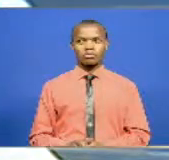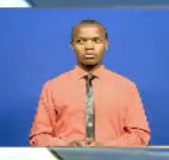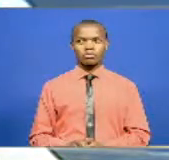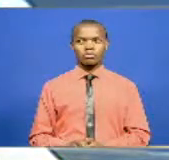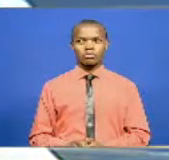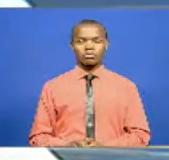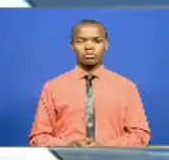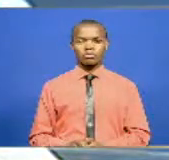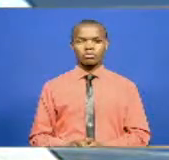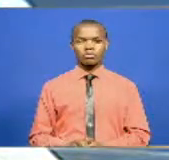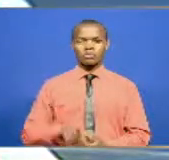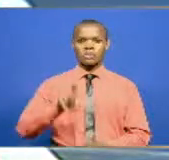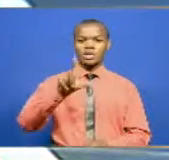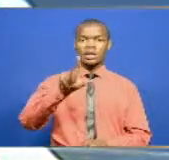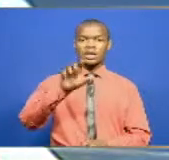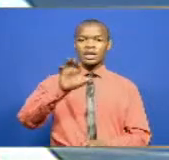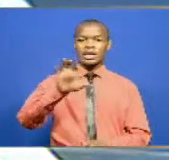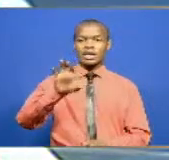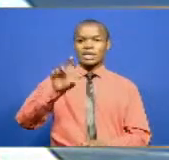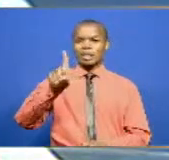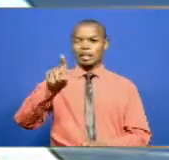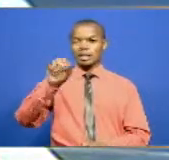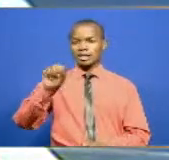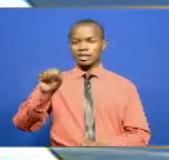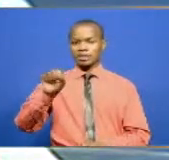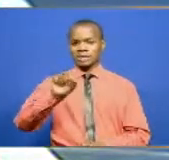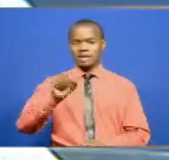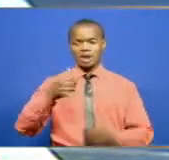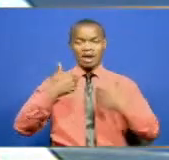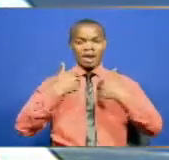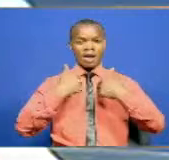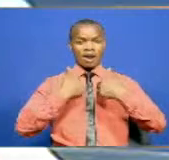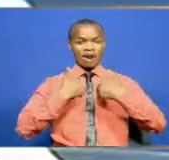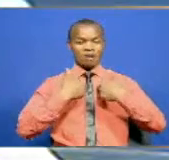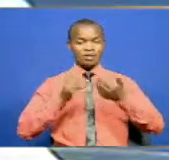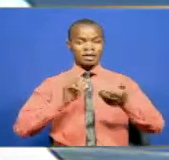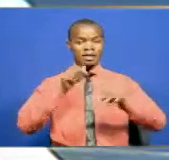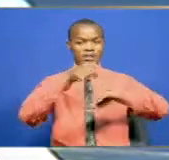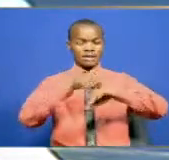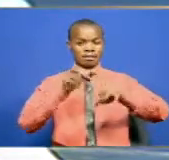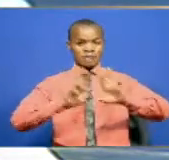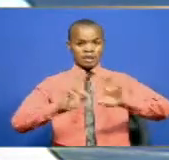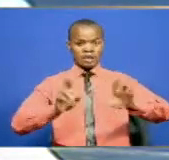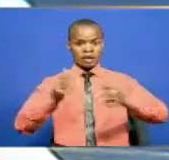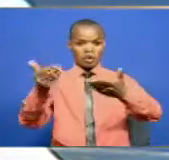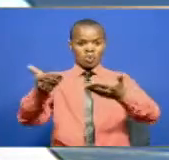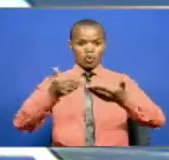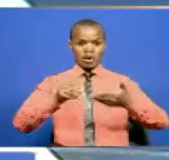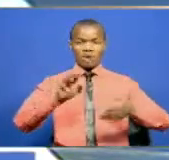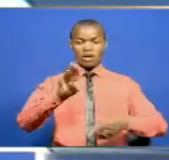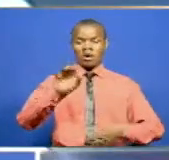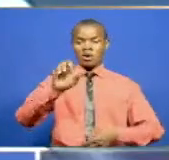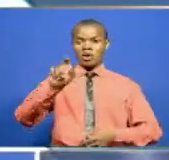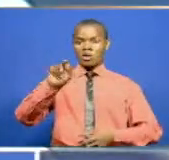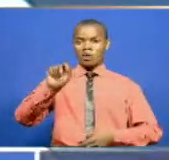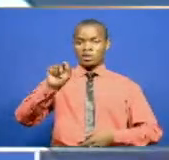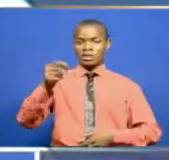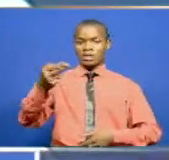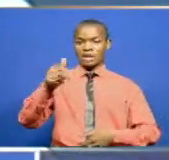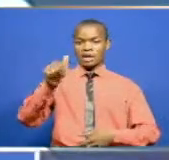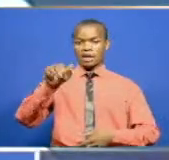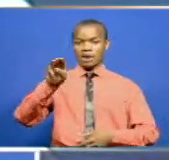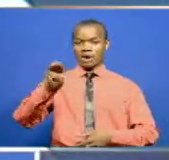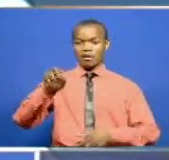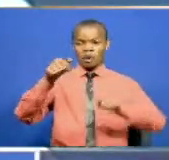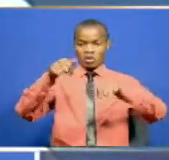And Leeds have a paucity of centre-backs as they prepare to welcome West Ham at Elland Road tonight,